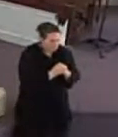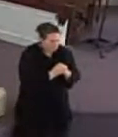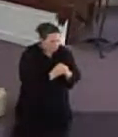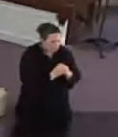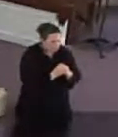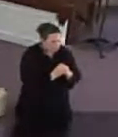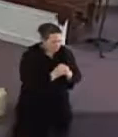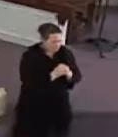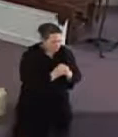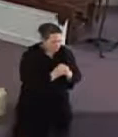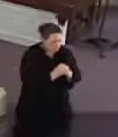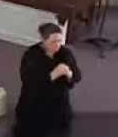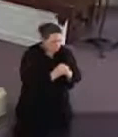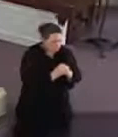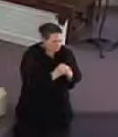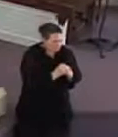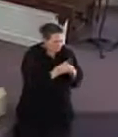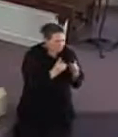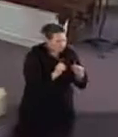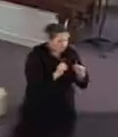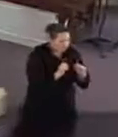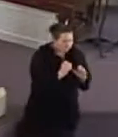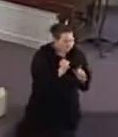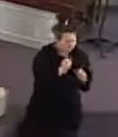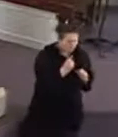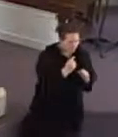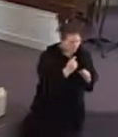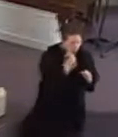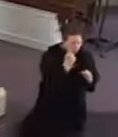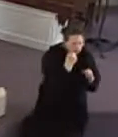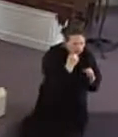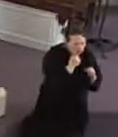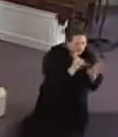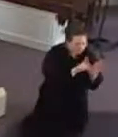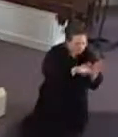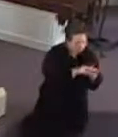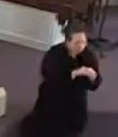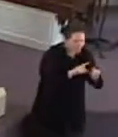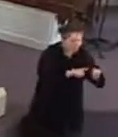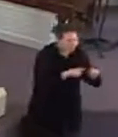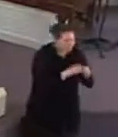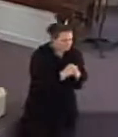bring that a little bit forward here in a few moments. But he phrased